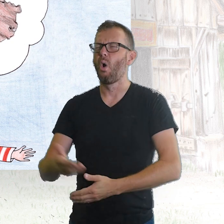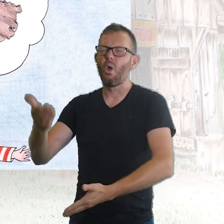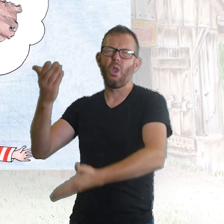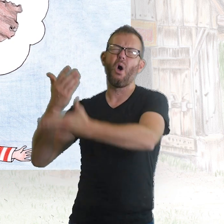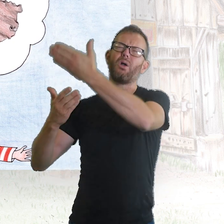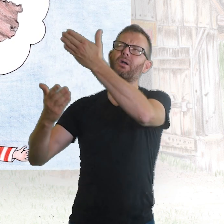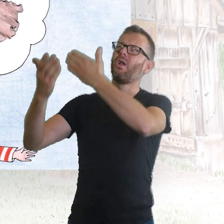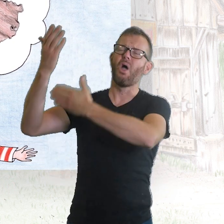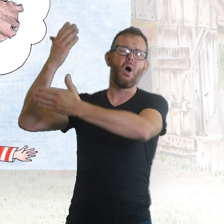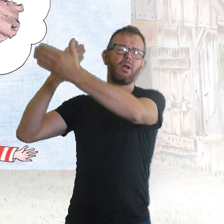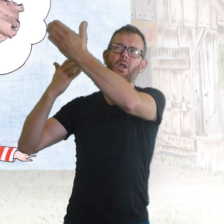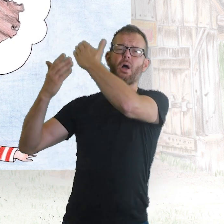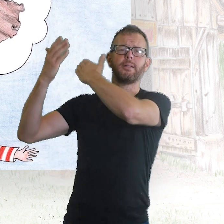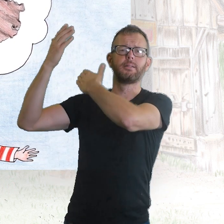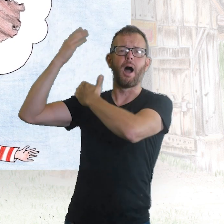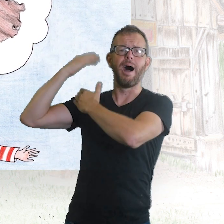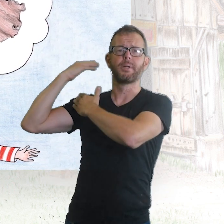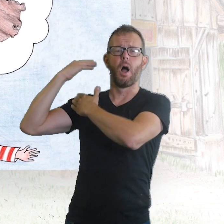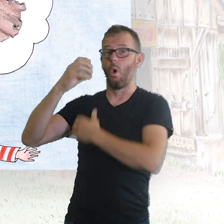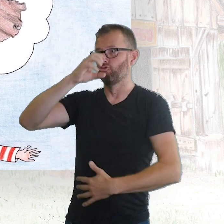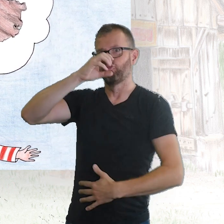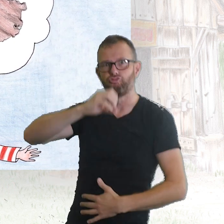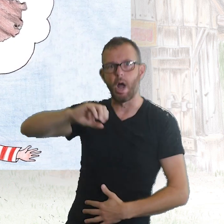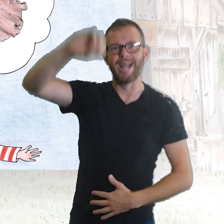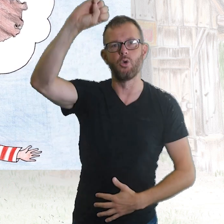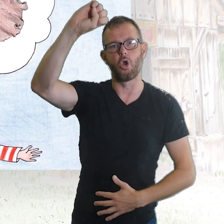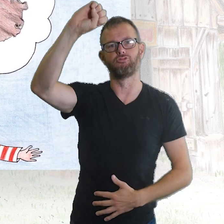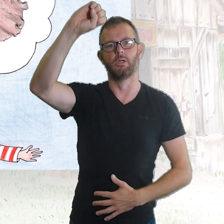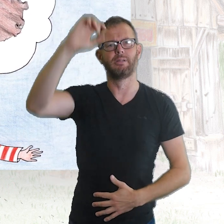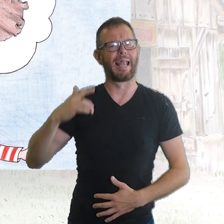A long time ago, rhinoceros lived in Suffolk.